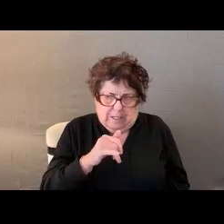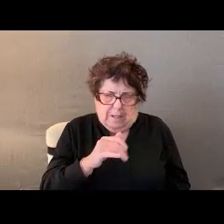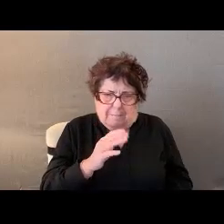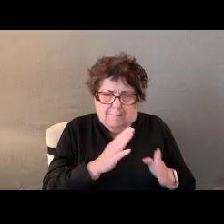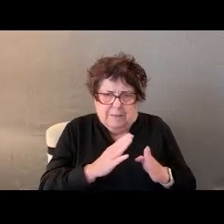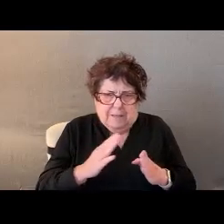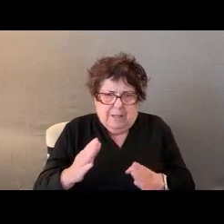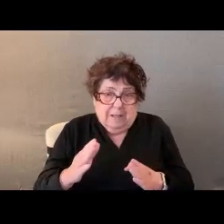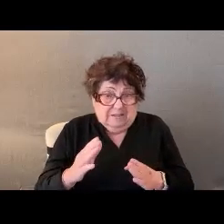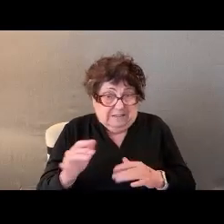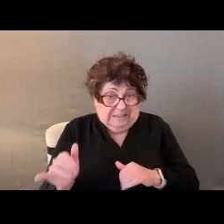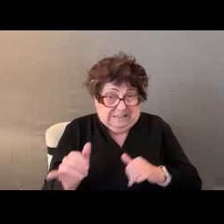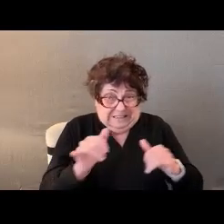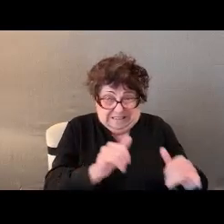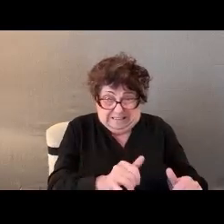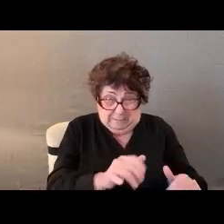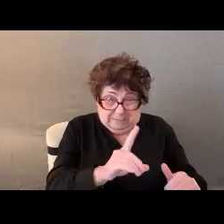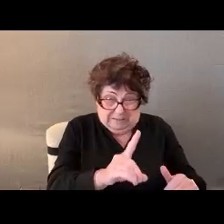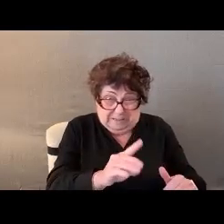plan.